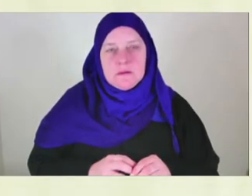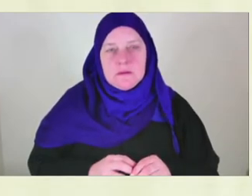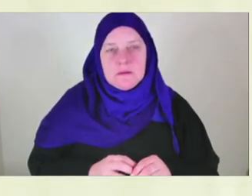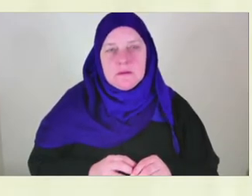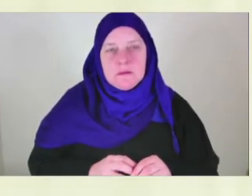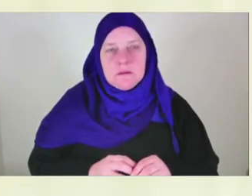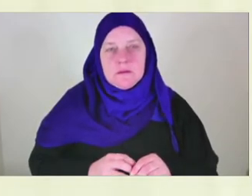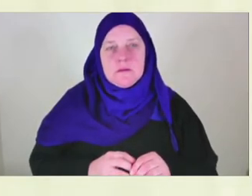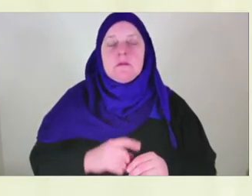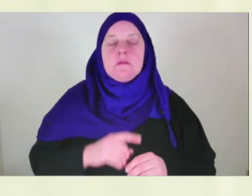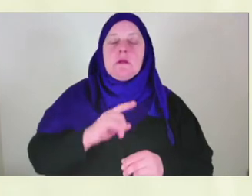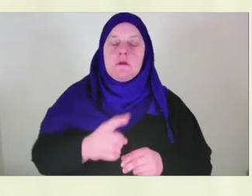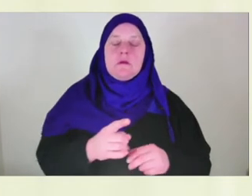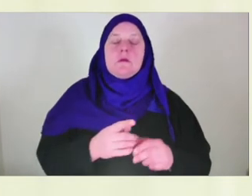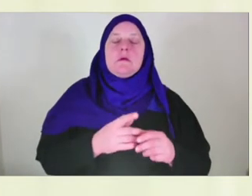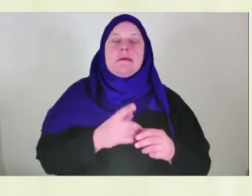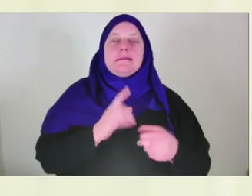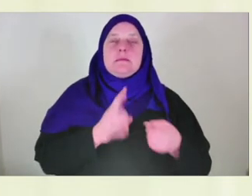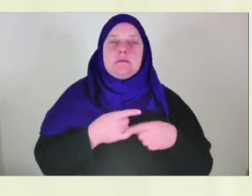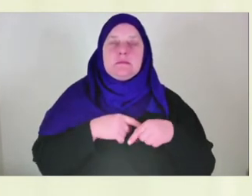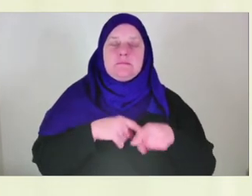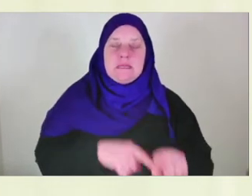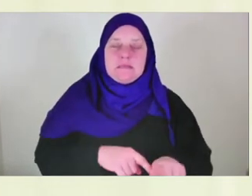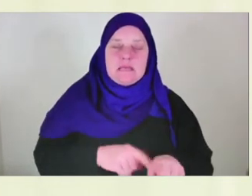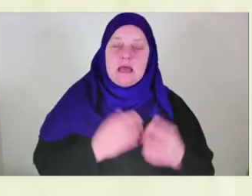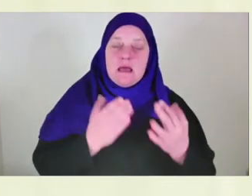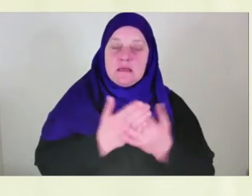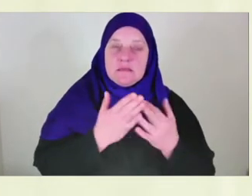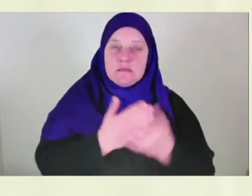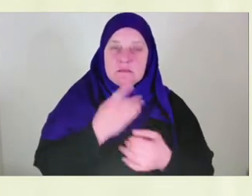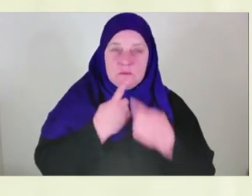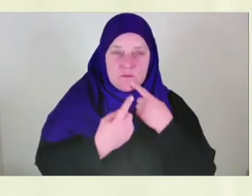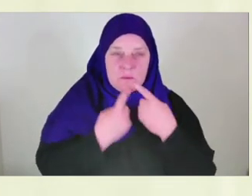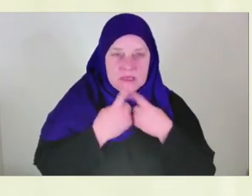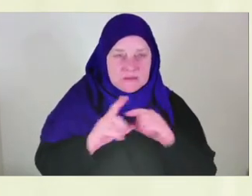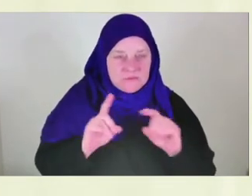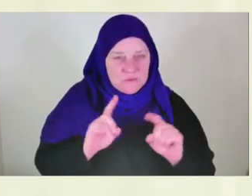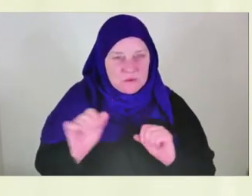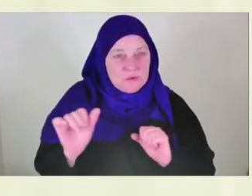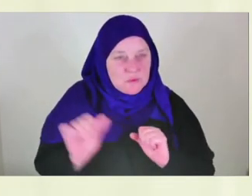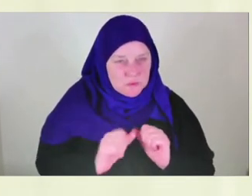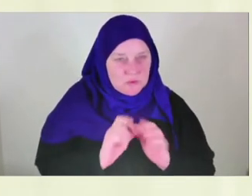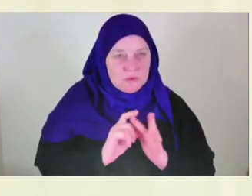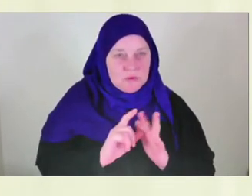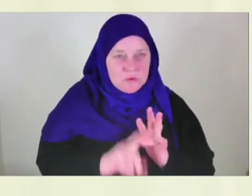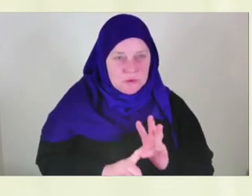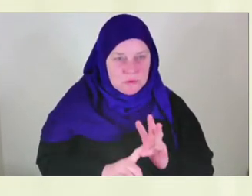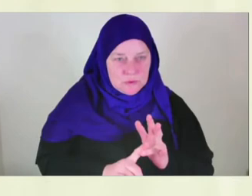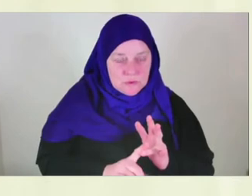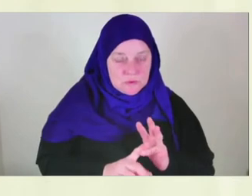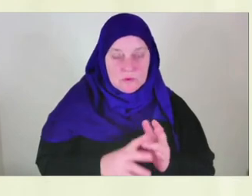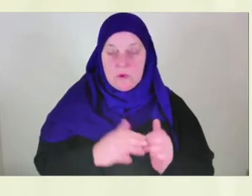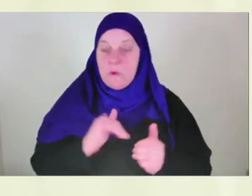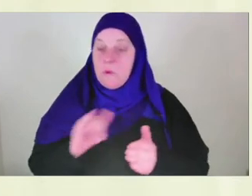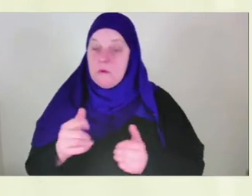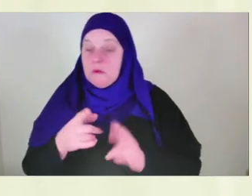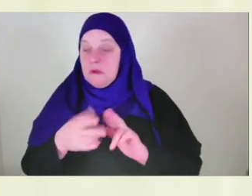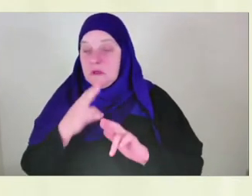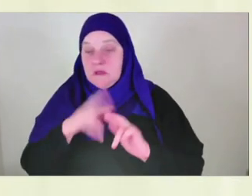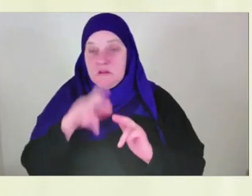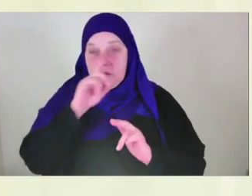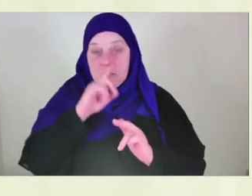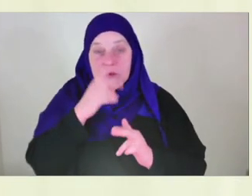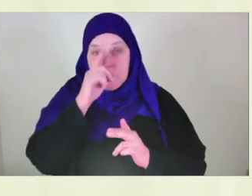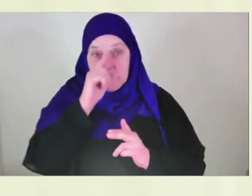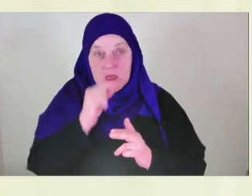information, disinformation and the accessibility people have with the internet, people have become